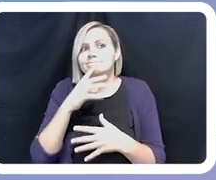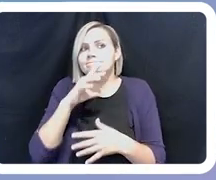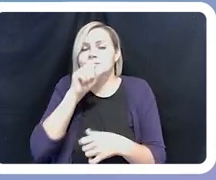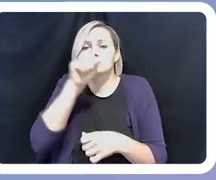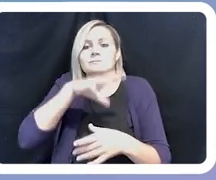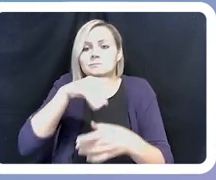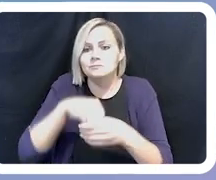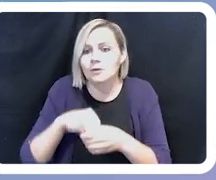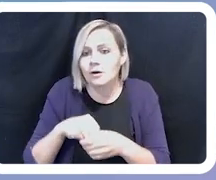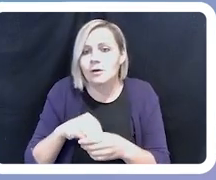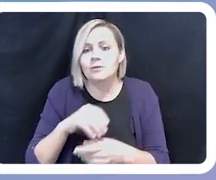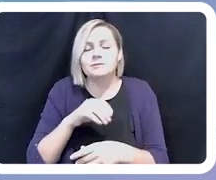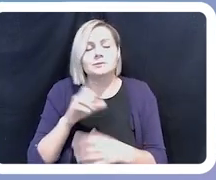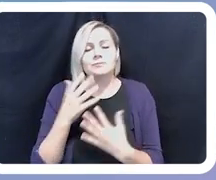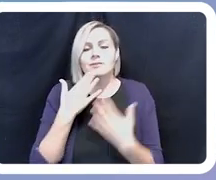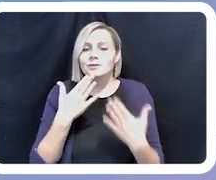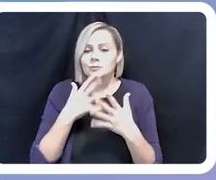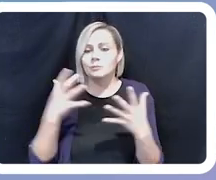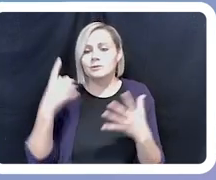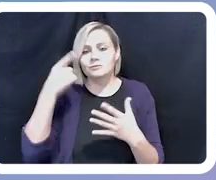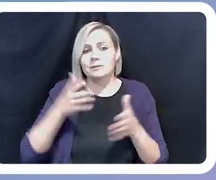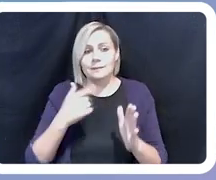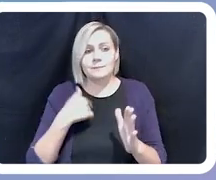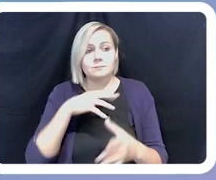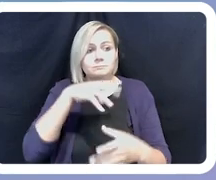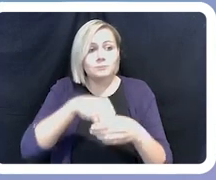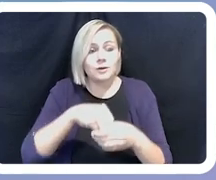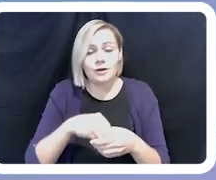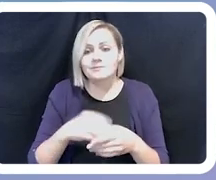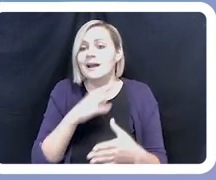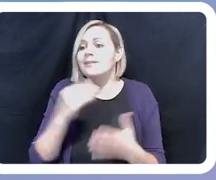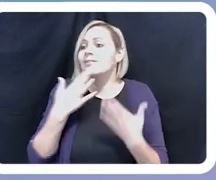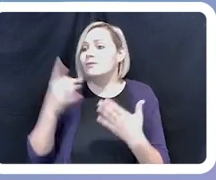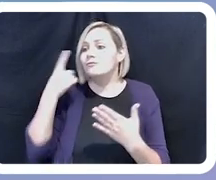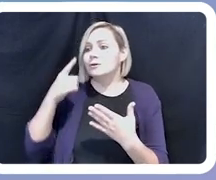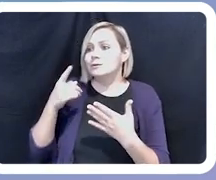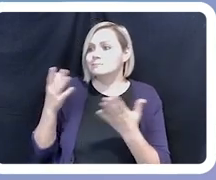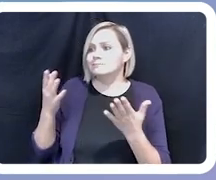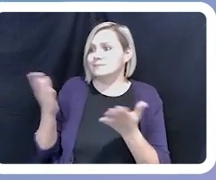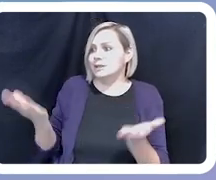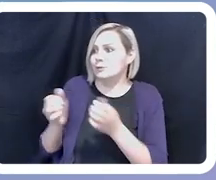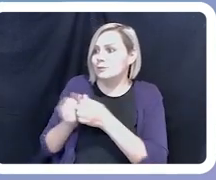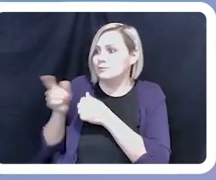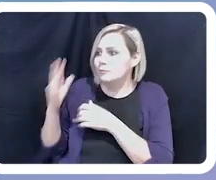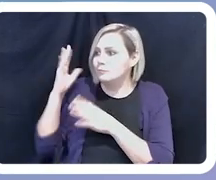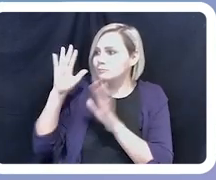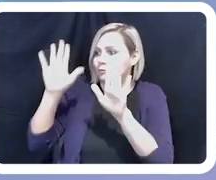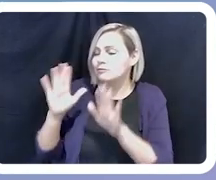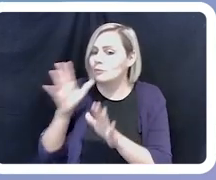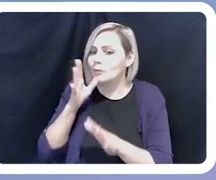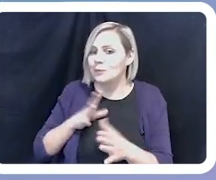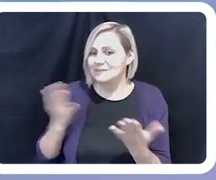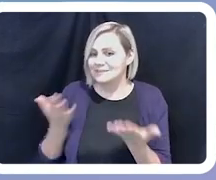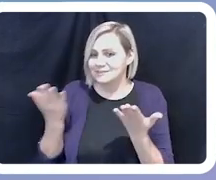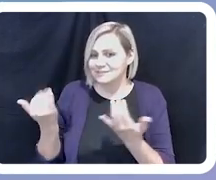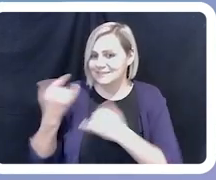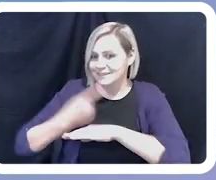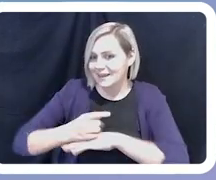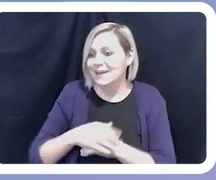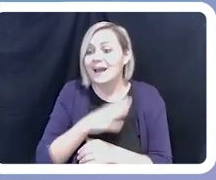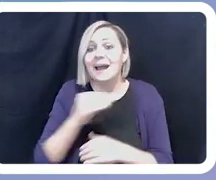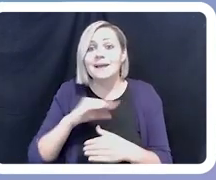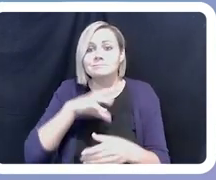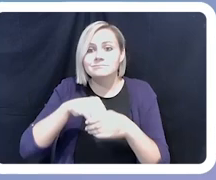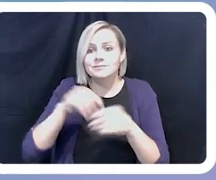So thank you for letting me be a part of this. Thank you for letting me be here with this wonderful lady today, and thank you all for being at the conference. And